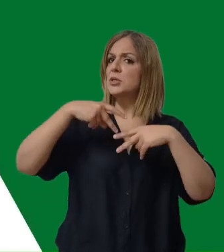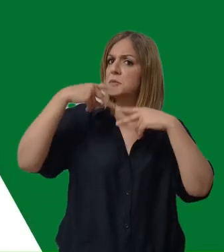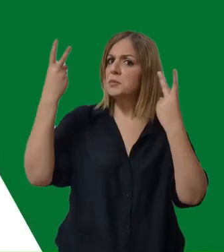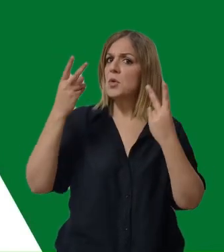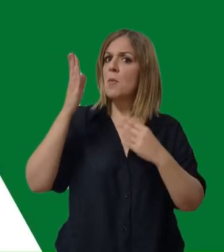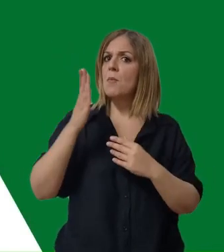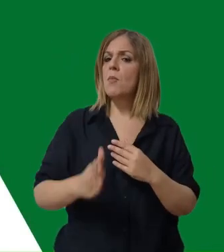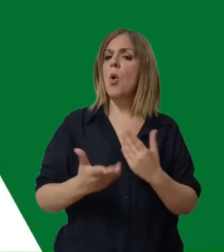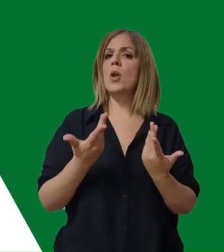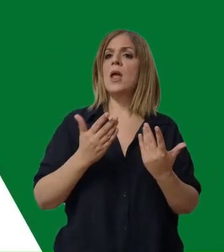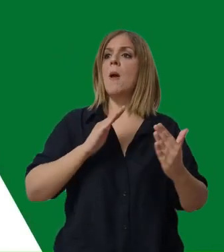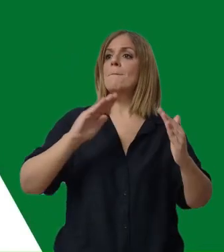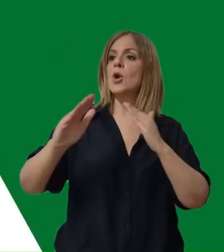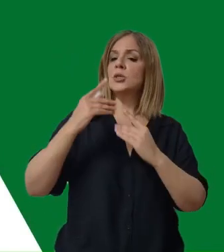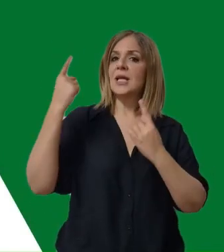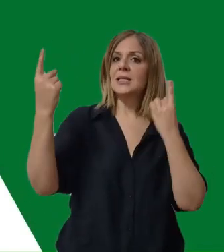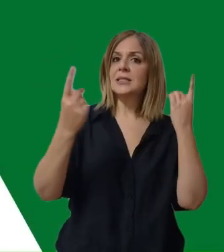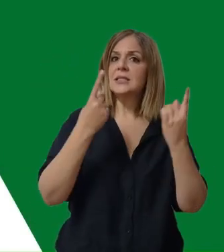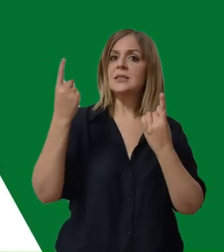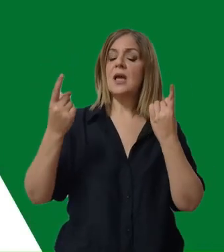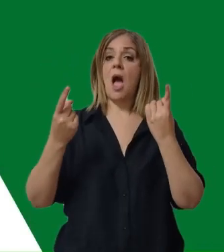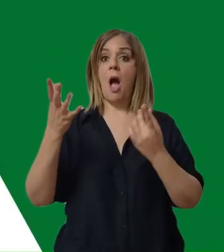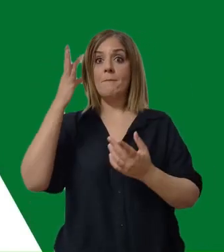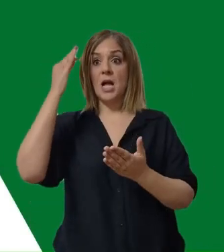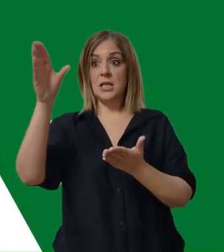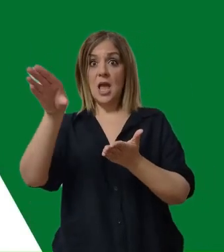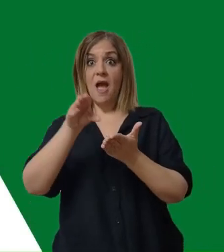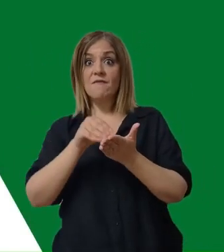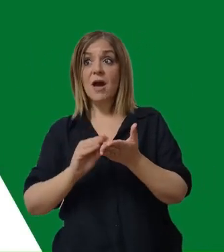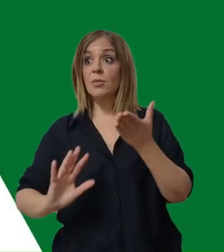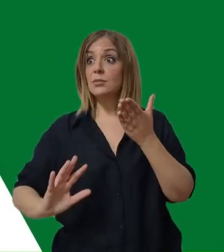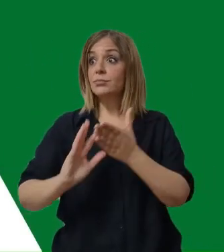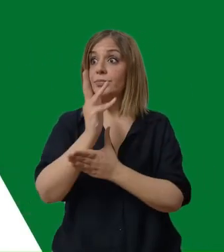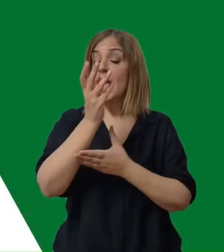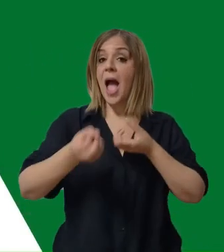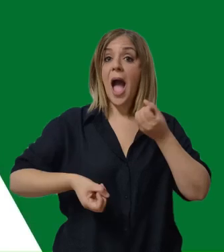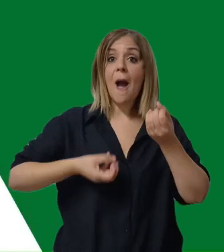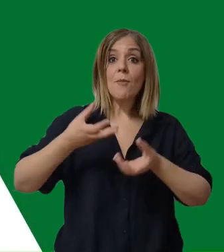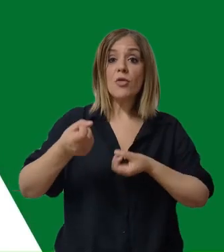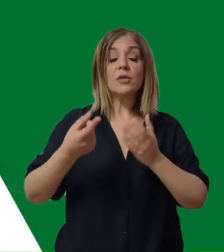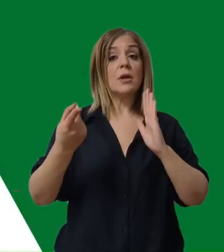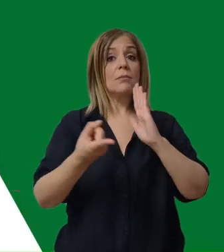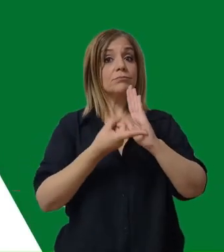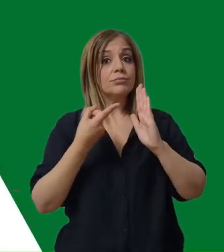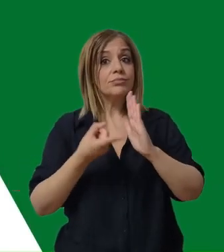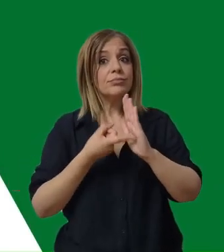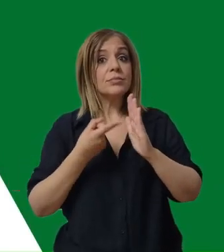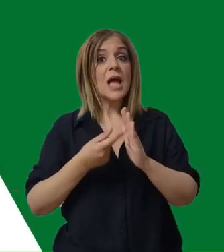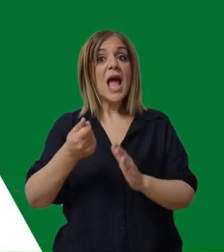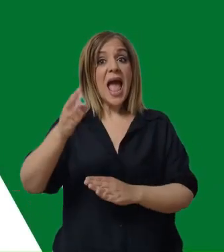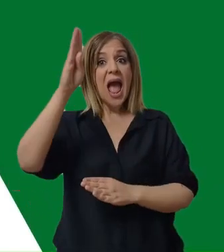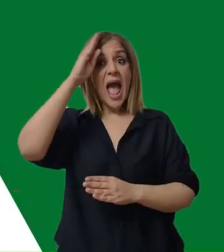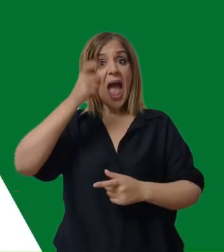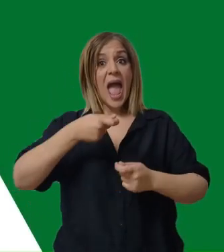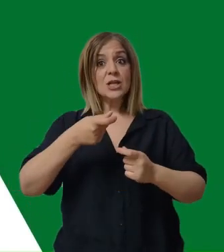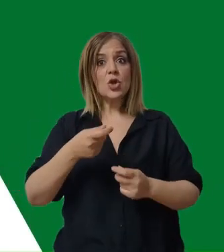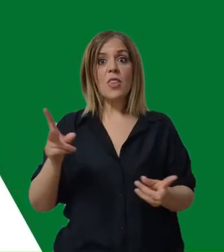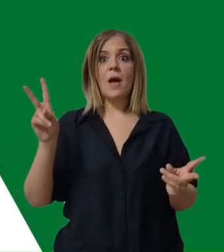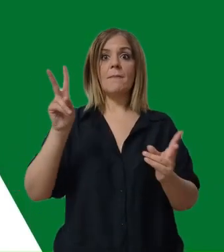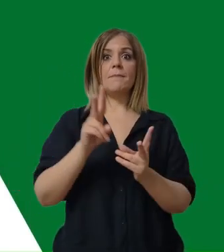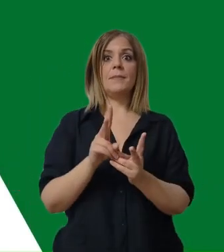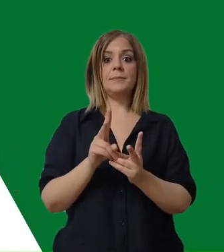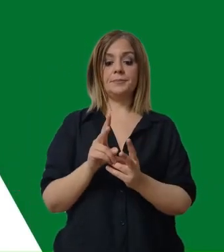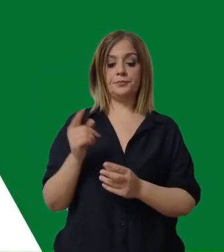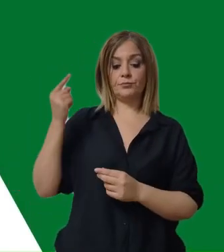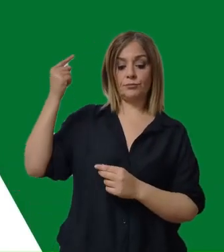help protect the environment, improve efficiency, and also many times reduce costs as well. Here we have